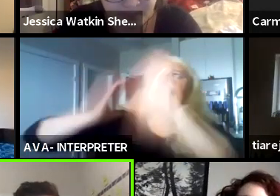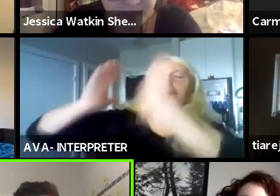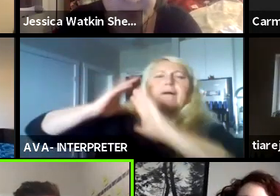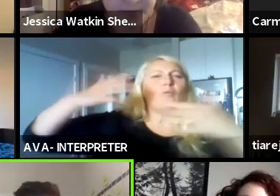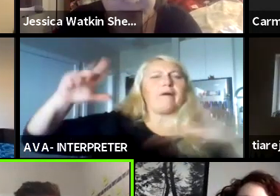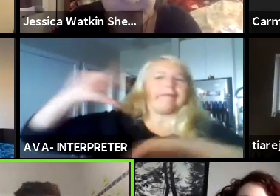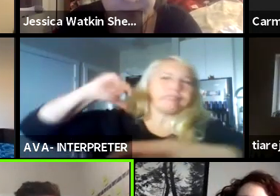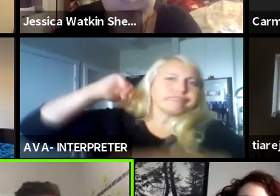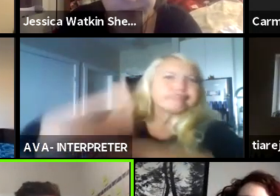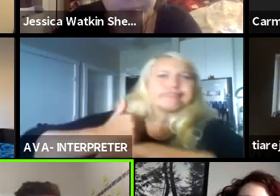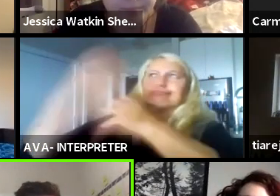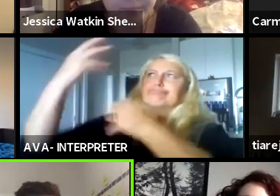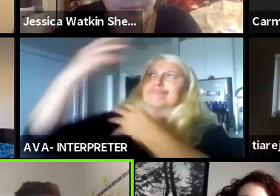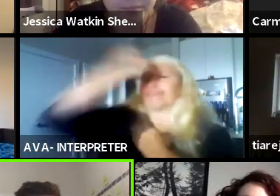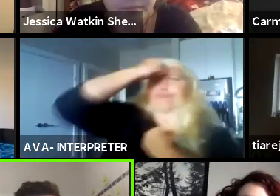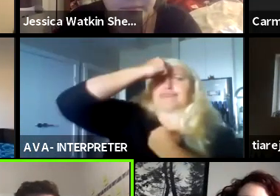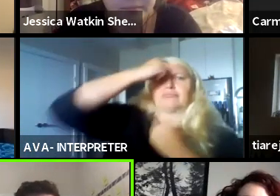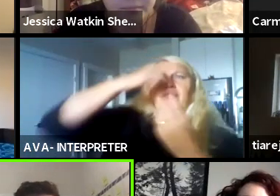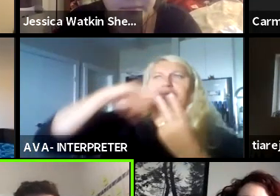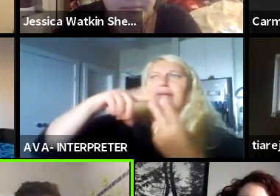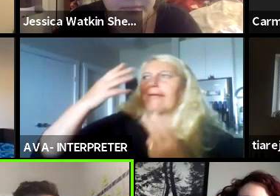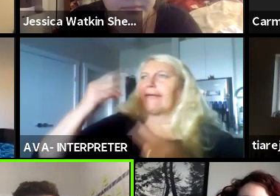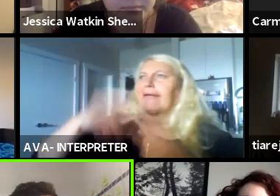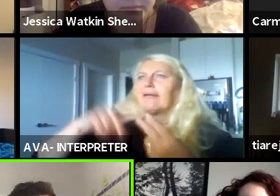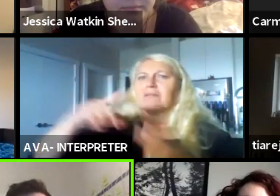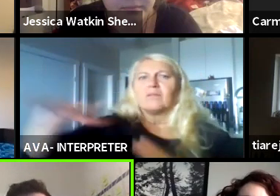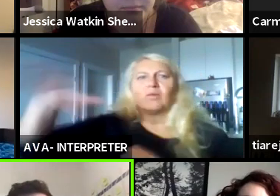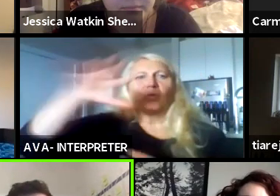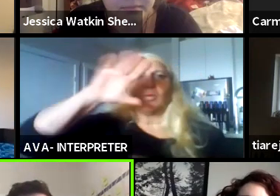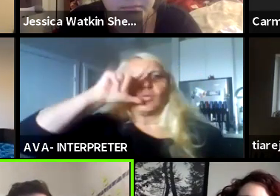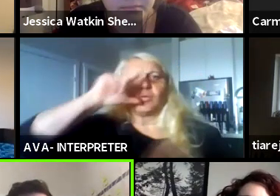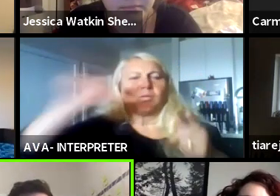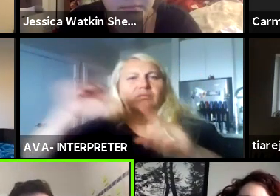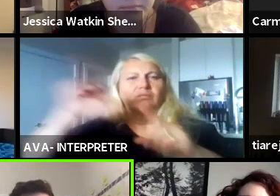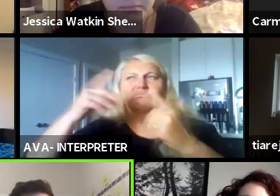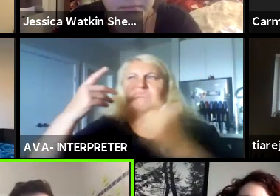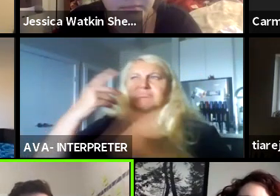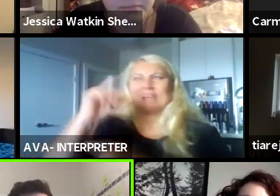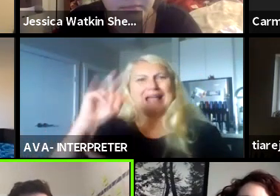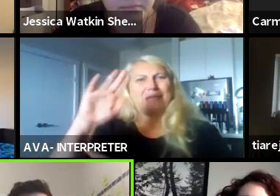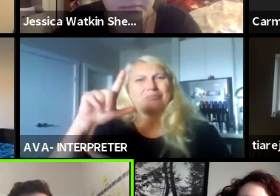of what it means to show up in a space and demonstrate through that question asking